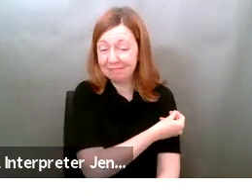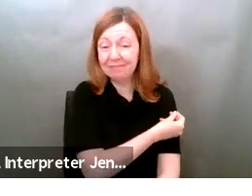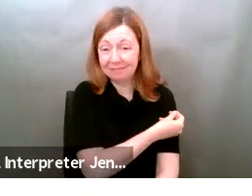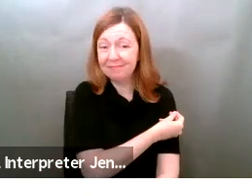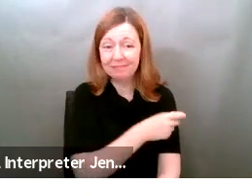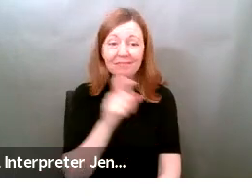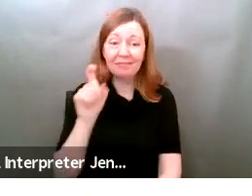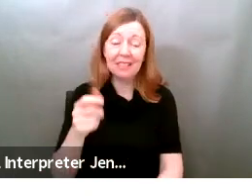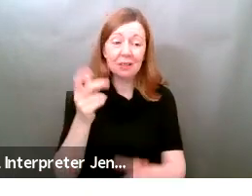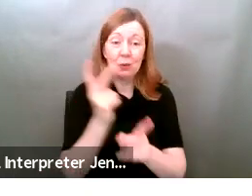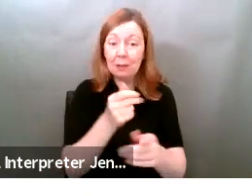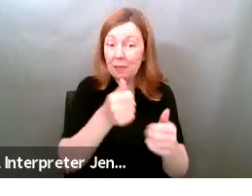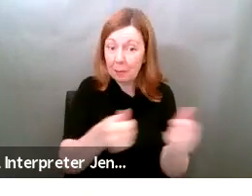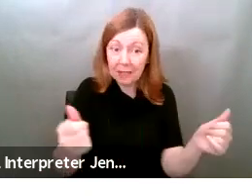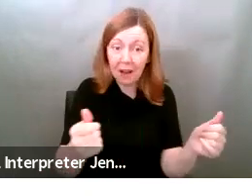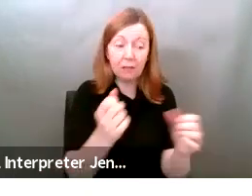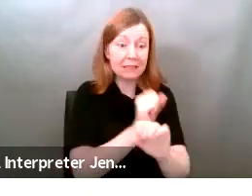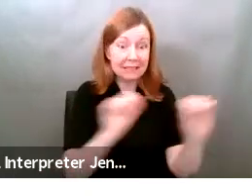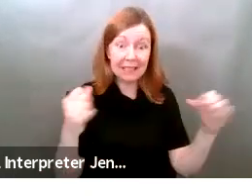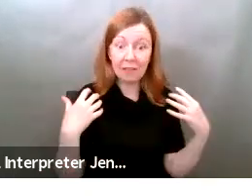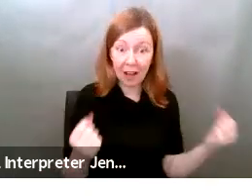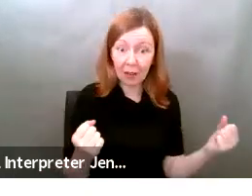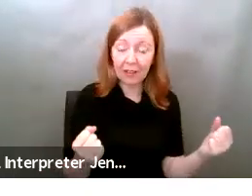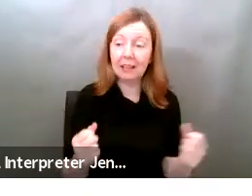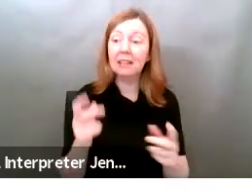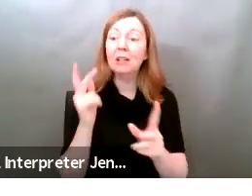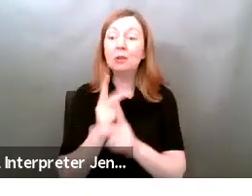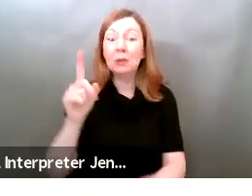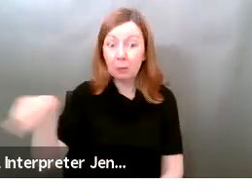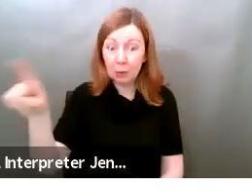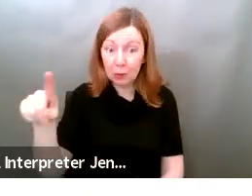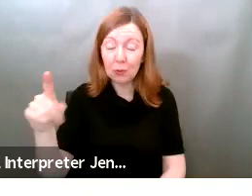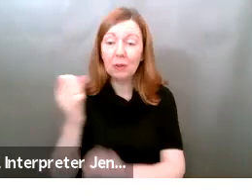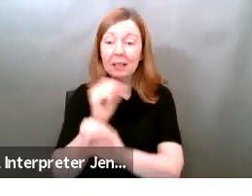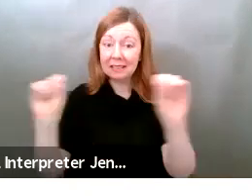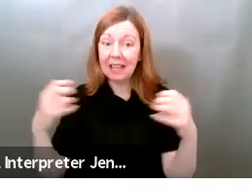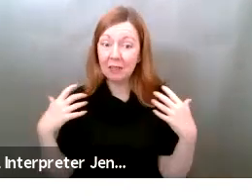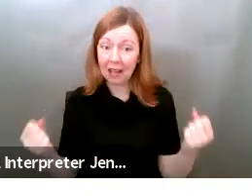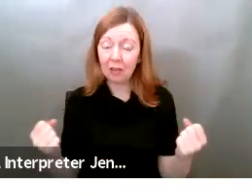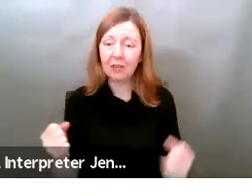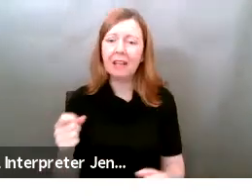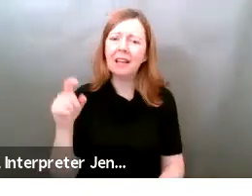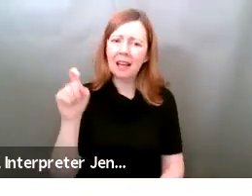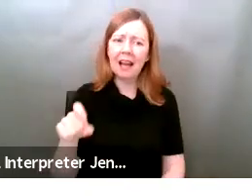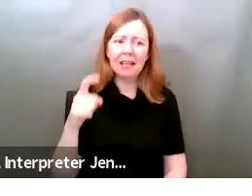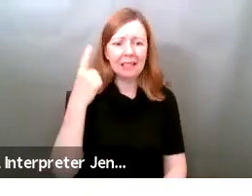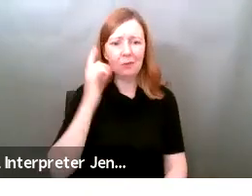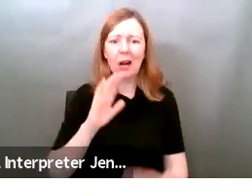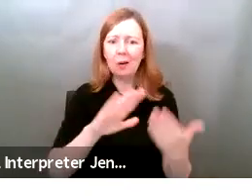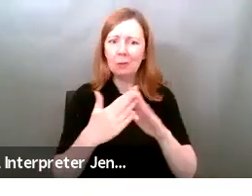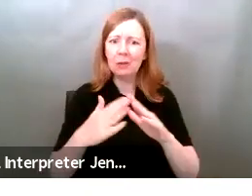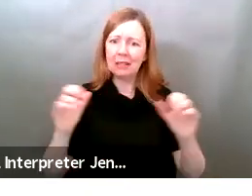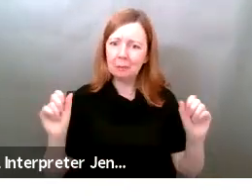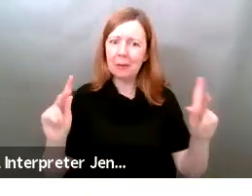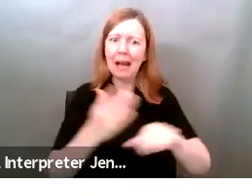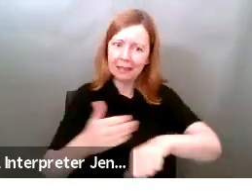to keep themselves safe and healthy. They need them to keep you safe and healthy. And they need them to get our community back